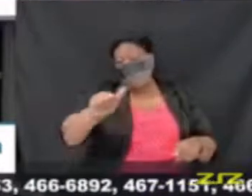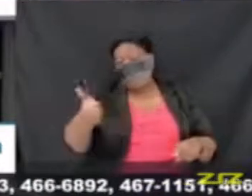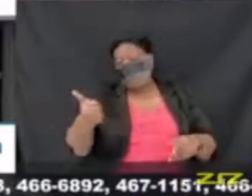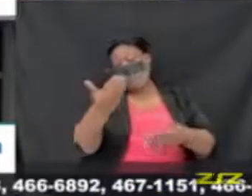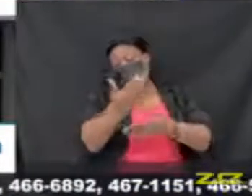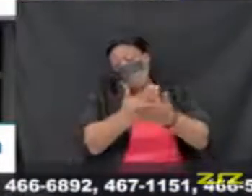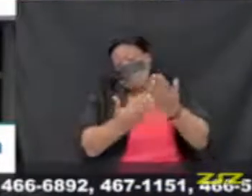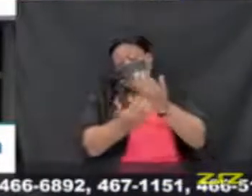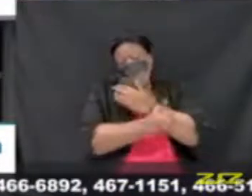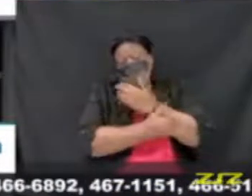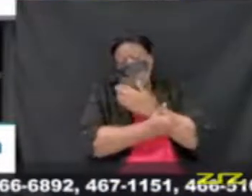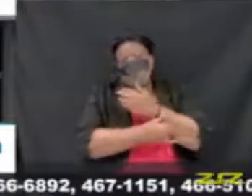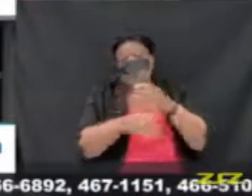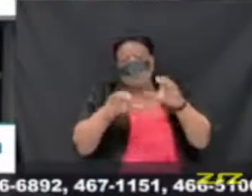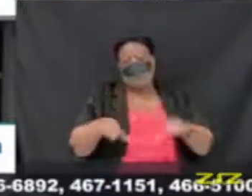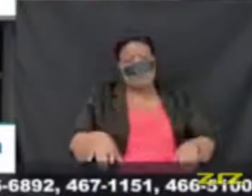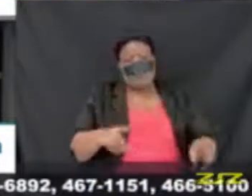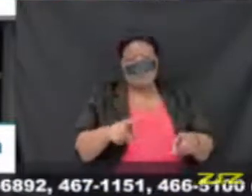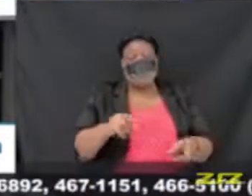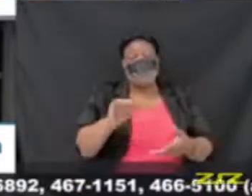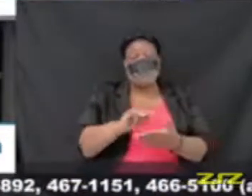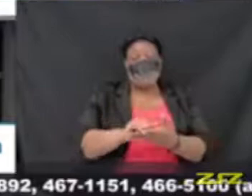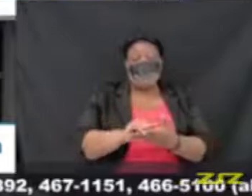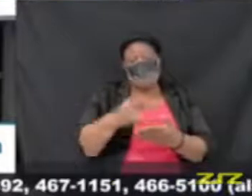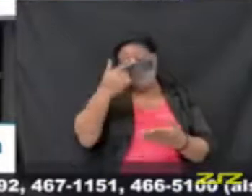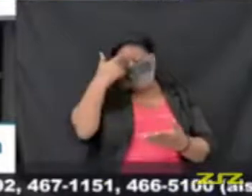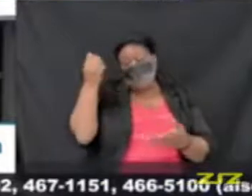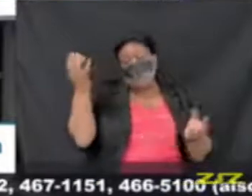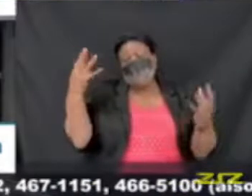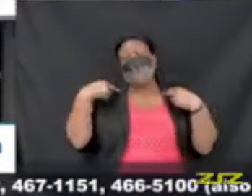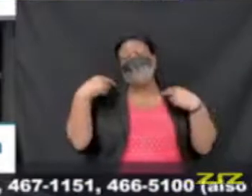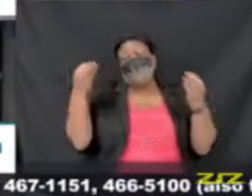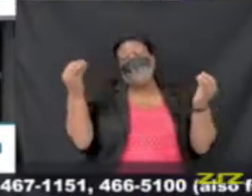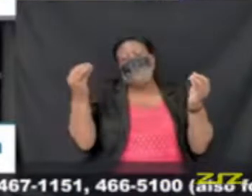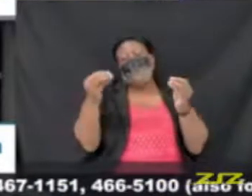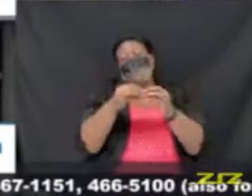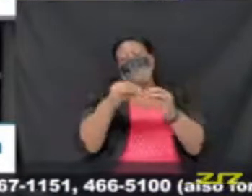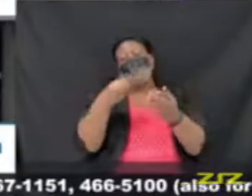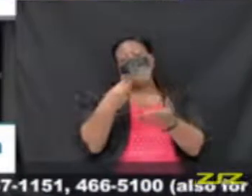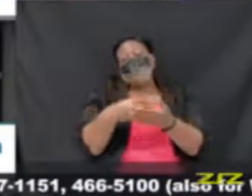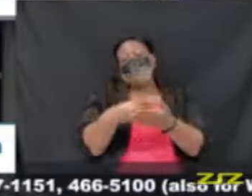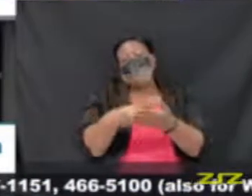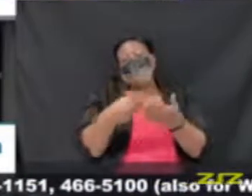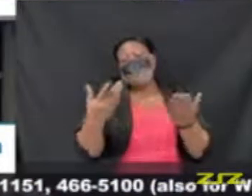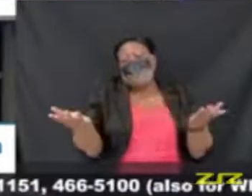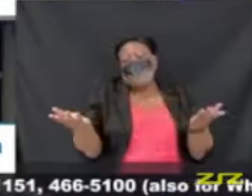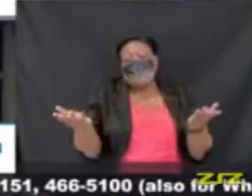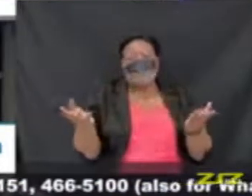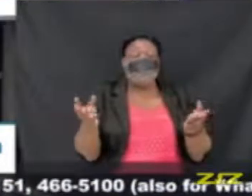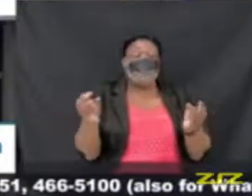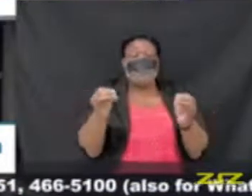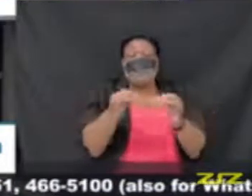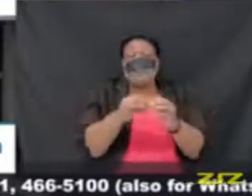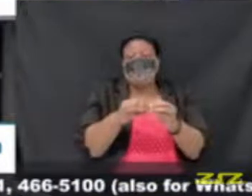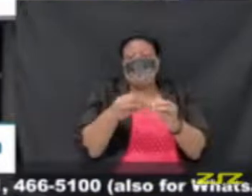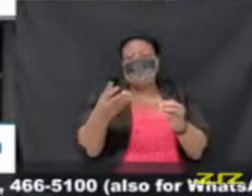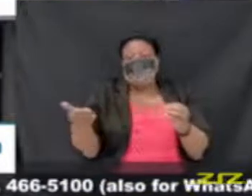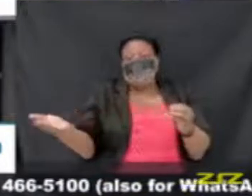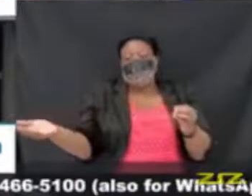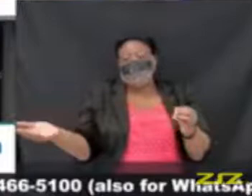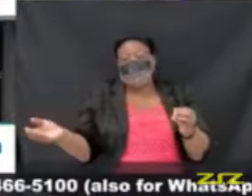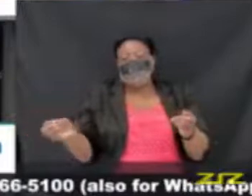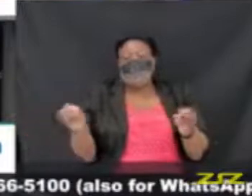have, greater financial resources. They have a very